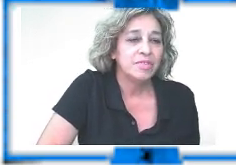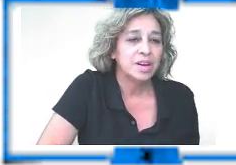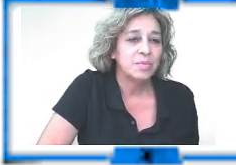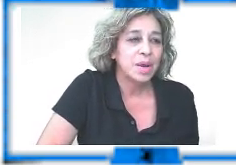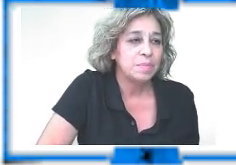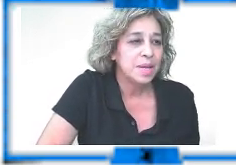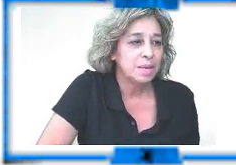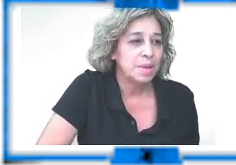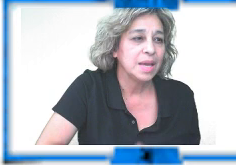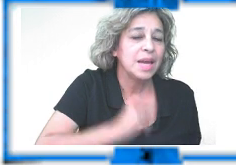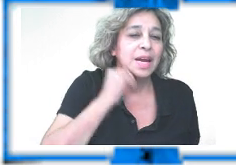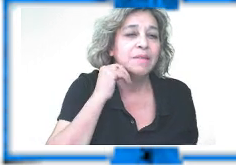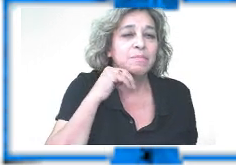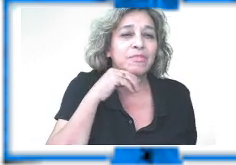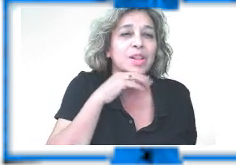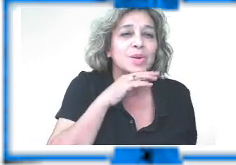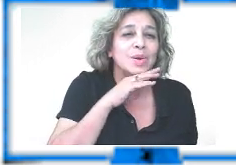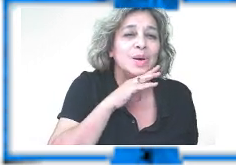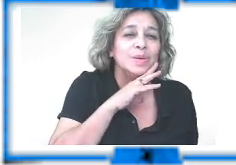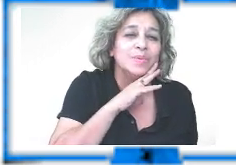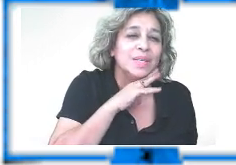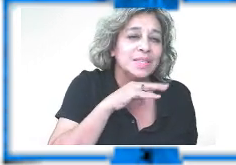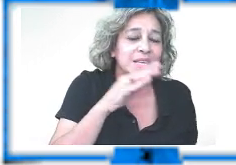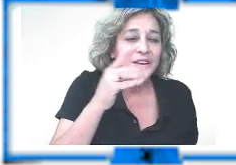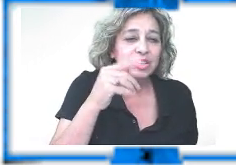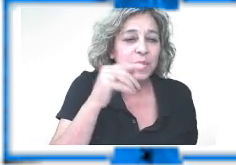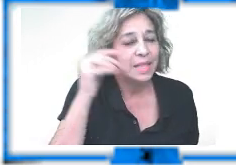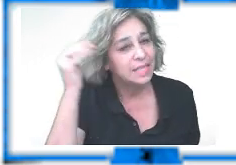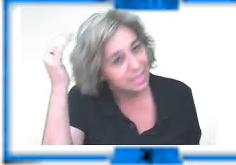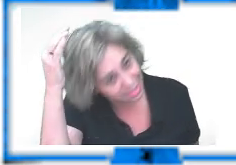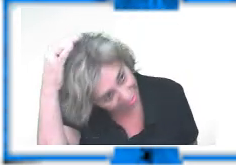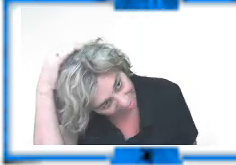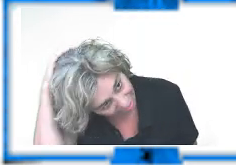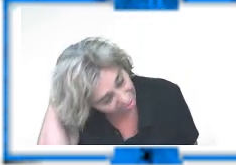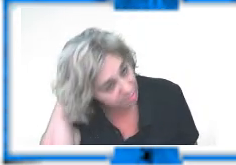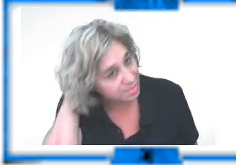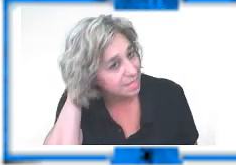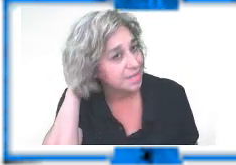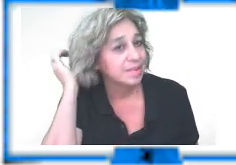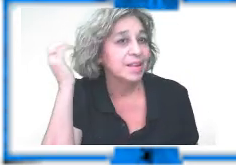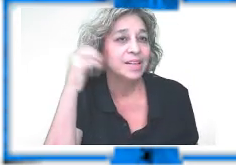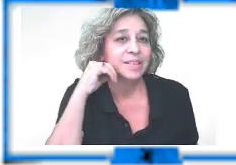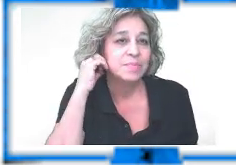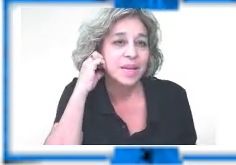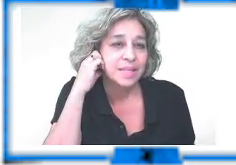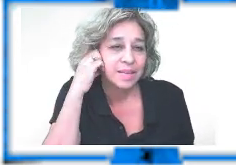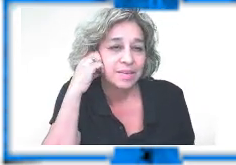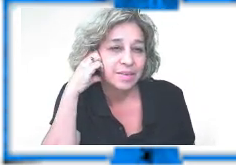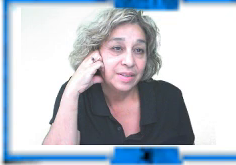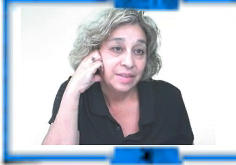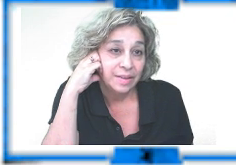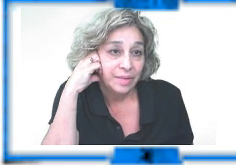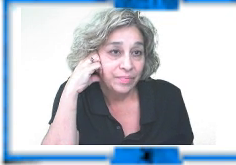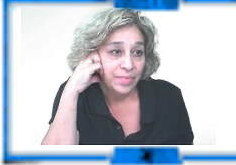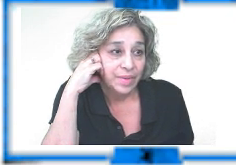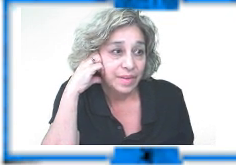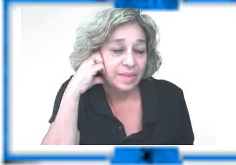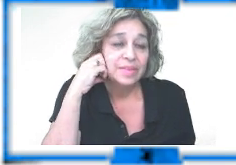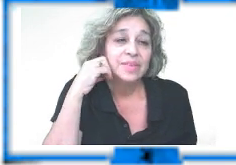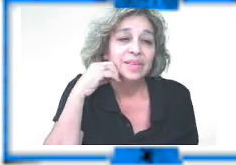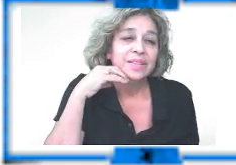thank you for recommending me. And I follow you all. See, here's my list. RBC, Alerta Mexico.